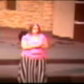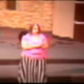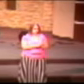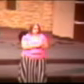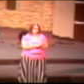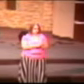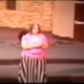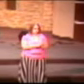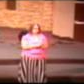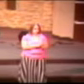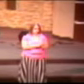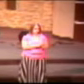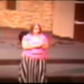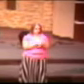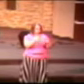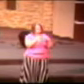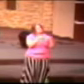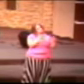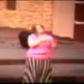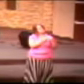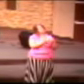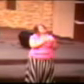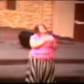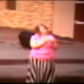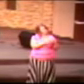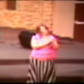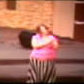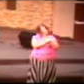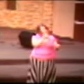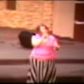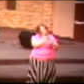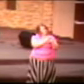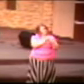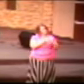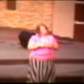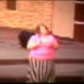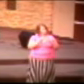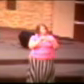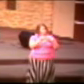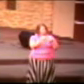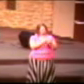But then out of this class comes a commitment to a life group.